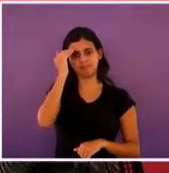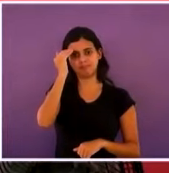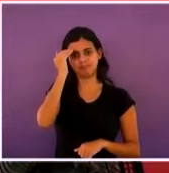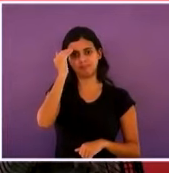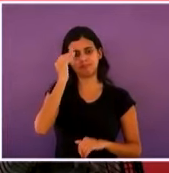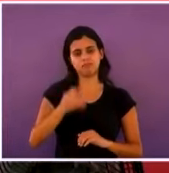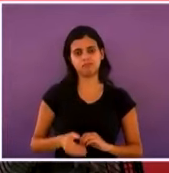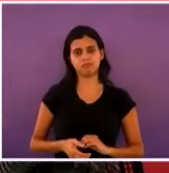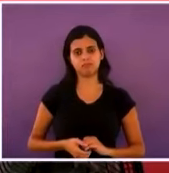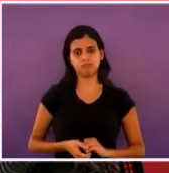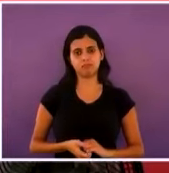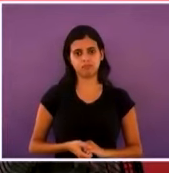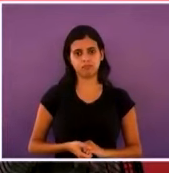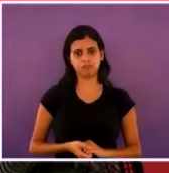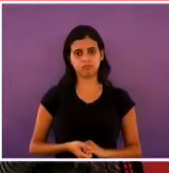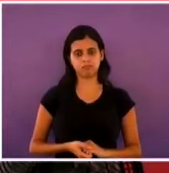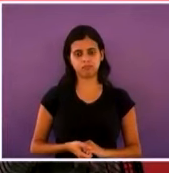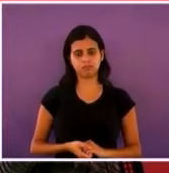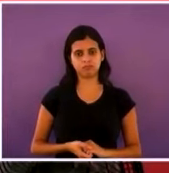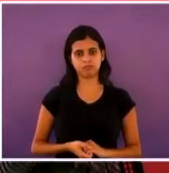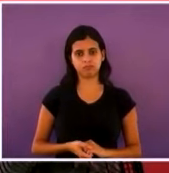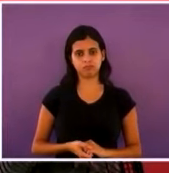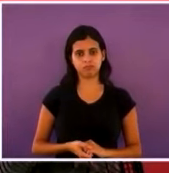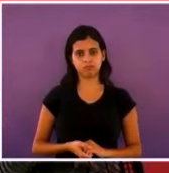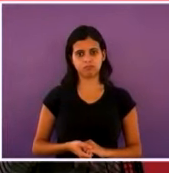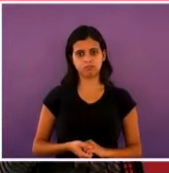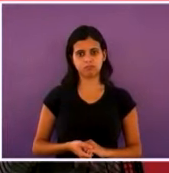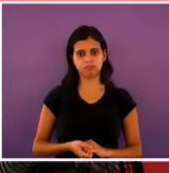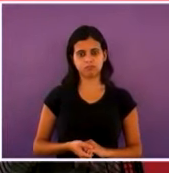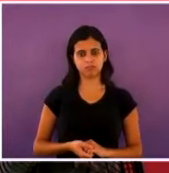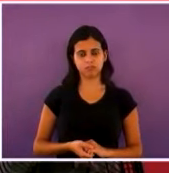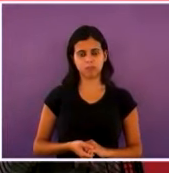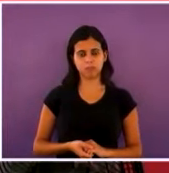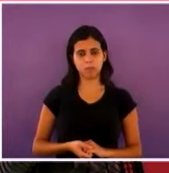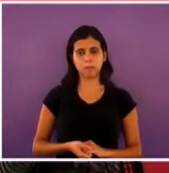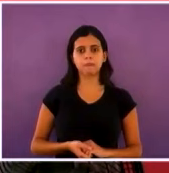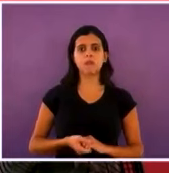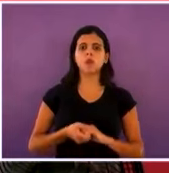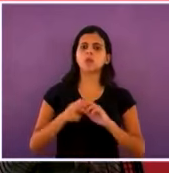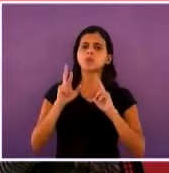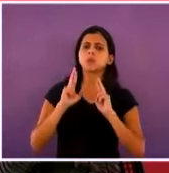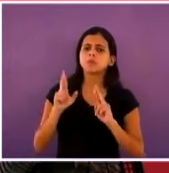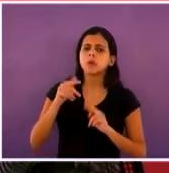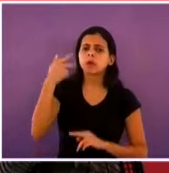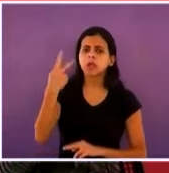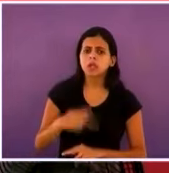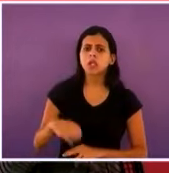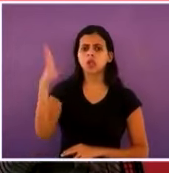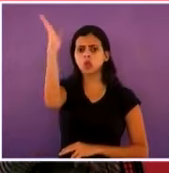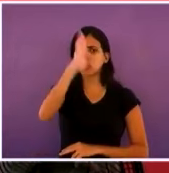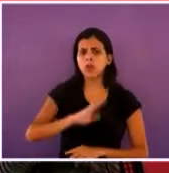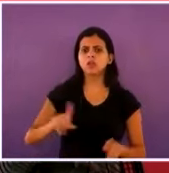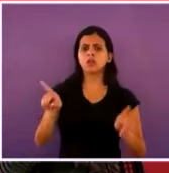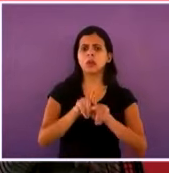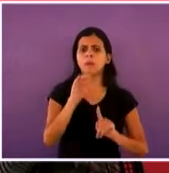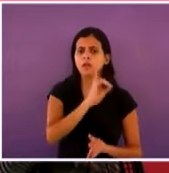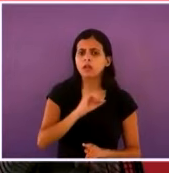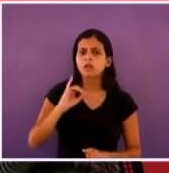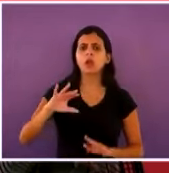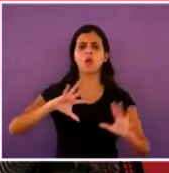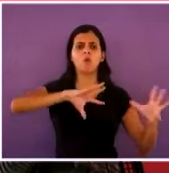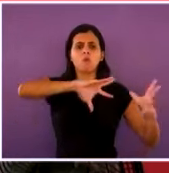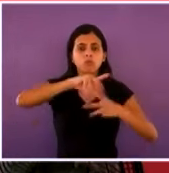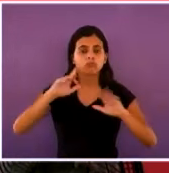hope that in Brazil, in Italy, all over the world. Eu espero que no Brasil, na Itália, por todo mundo.